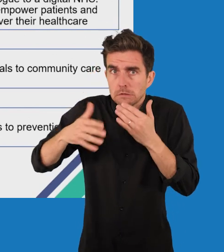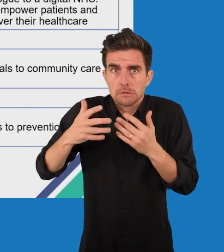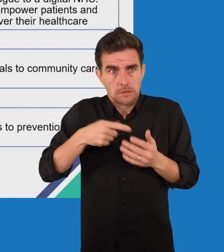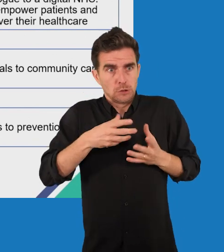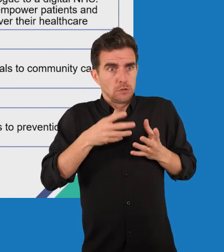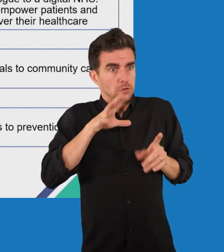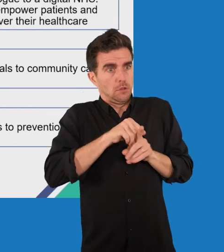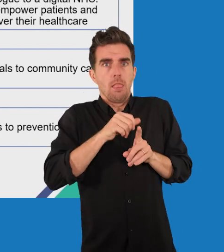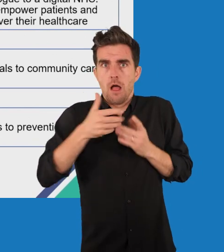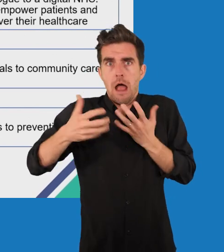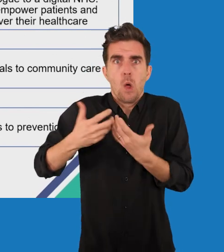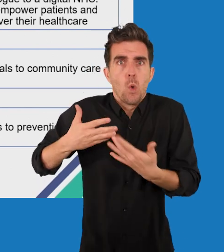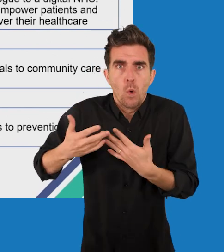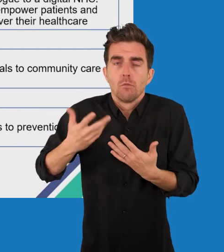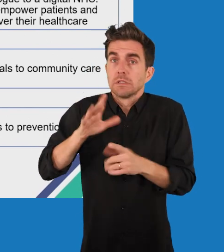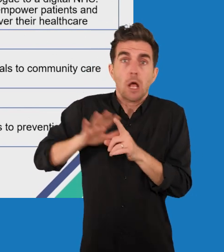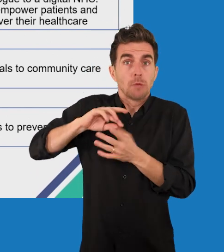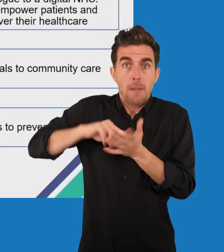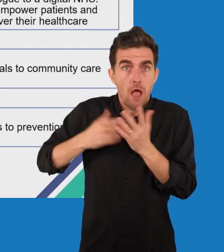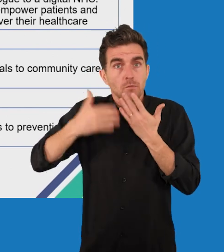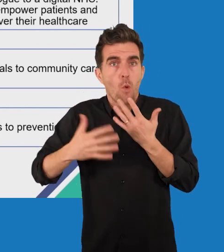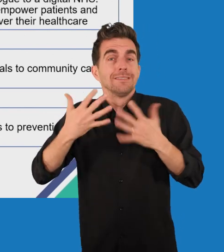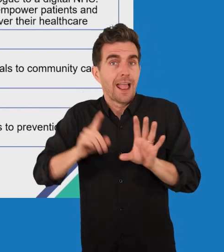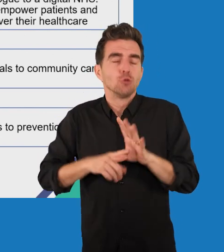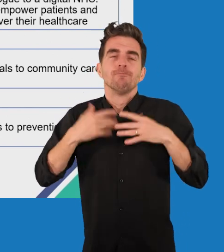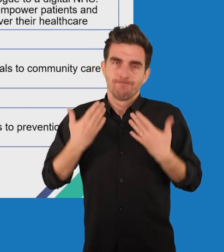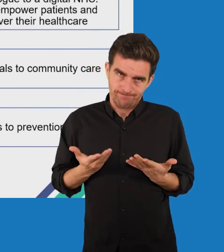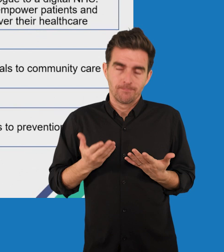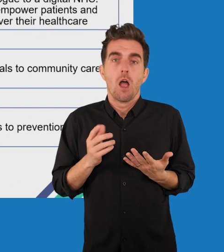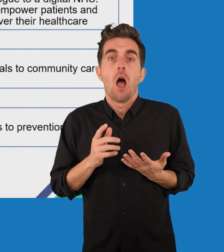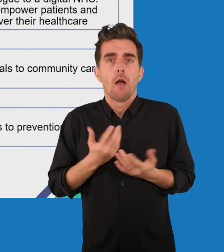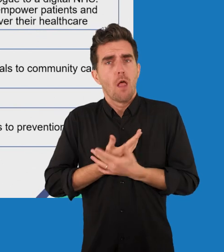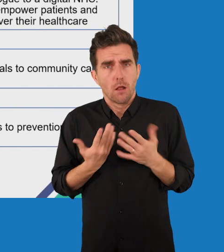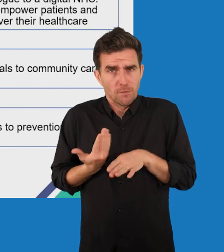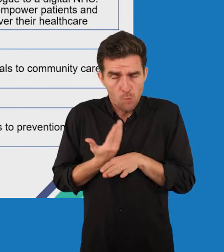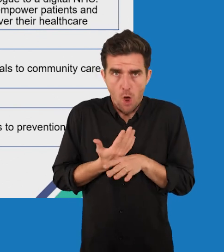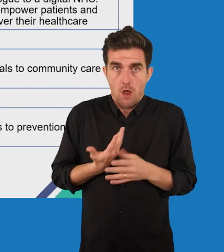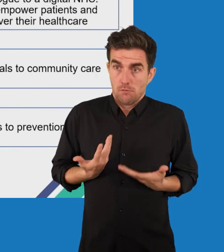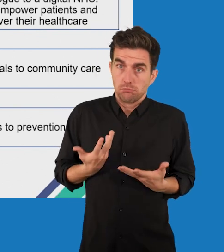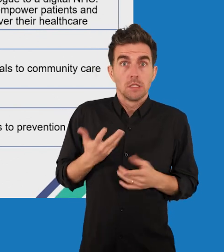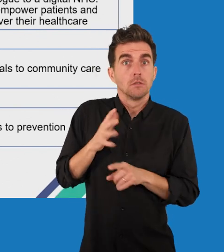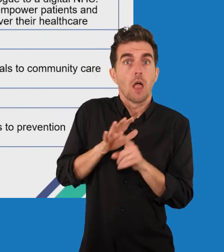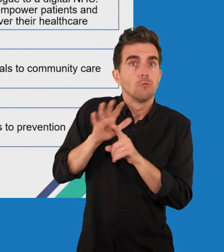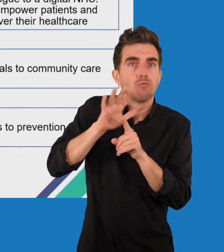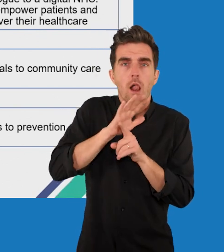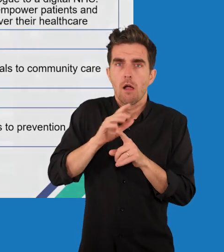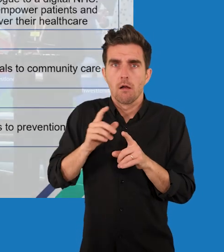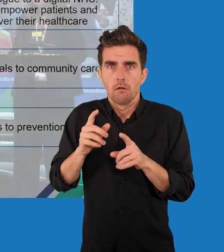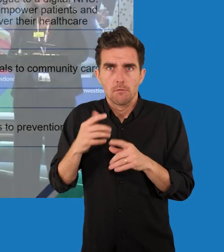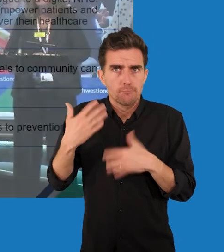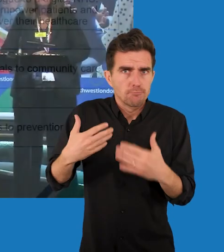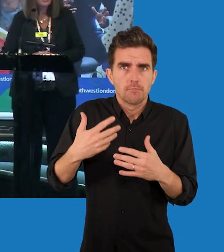Well, there is a national plan to have a new 10-year NHS plan. And there's work going on